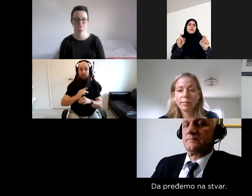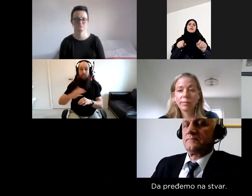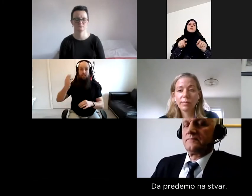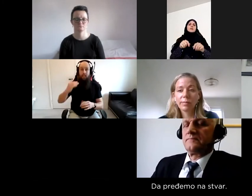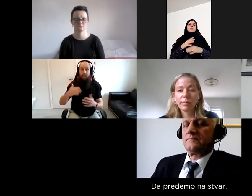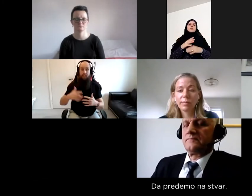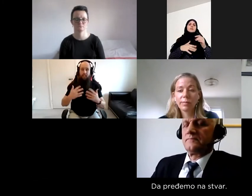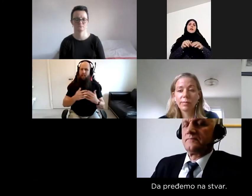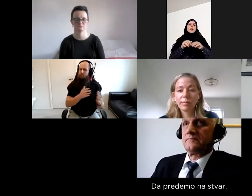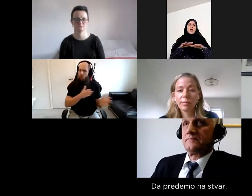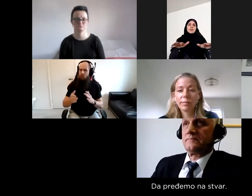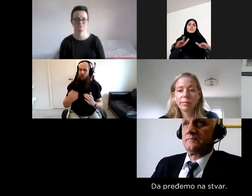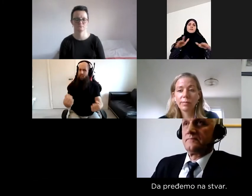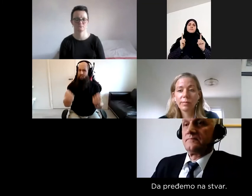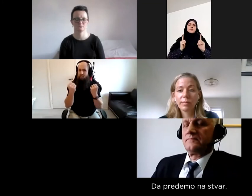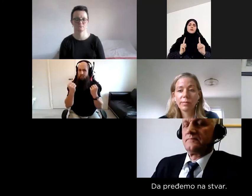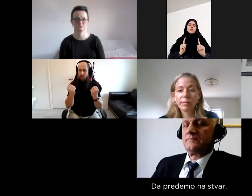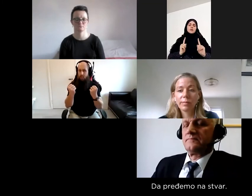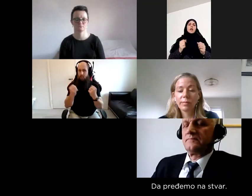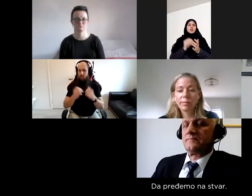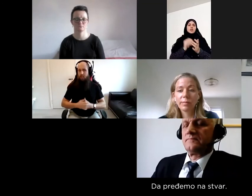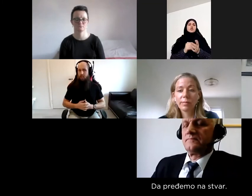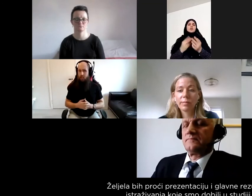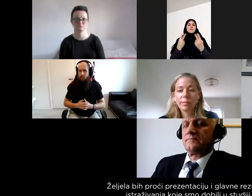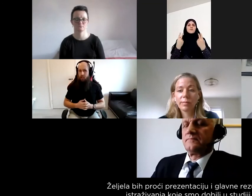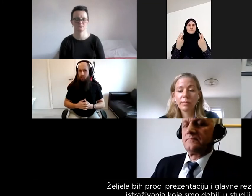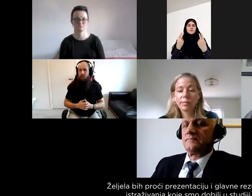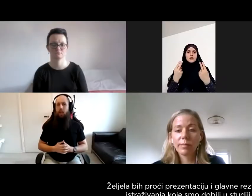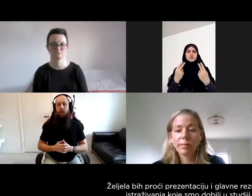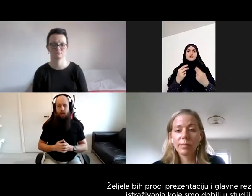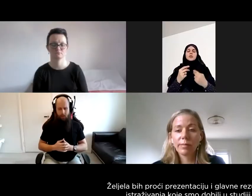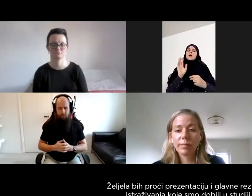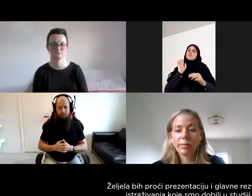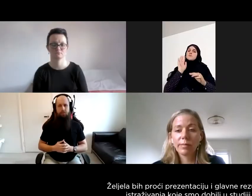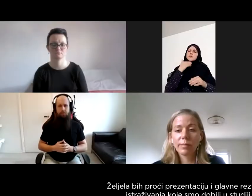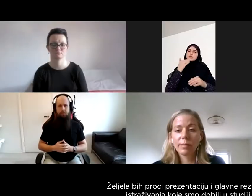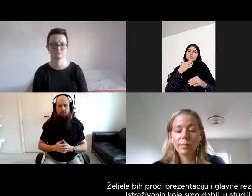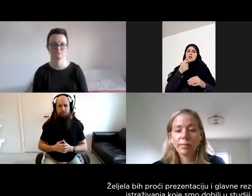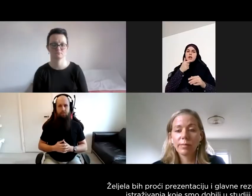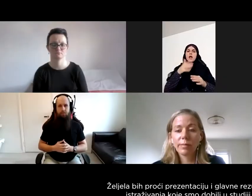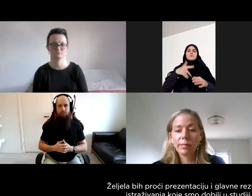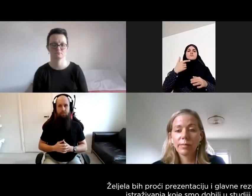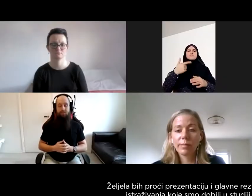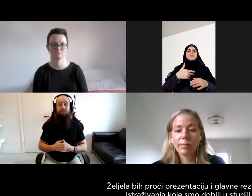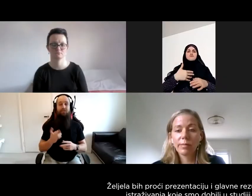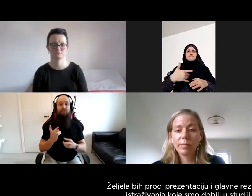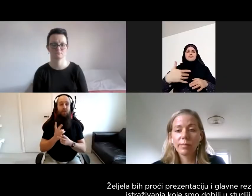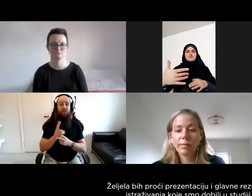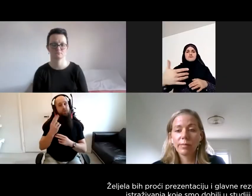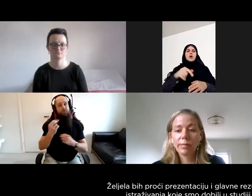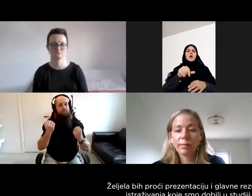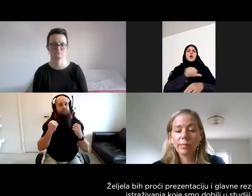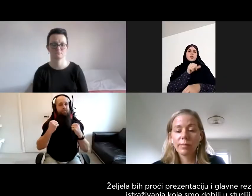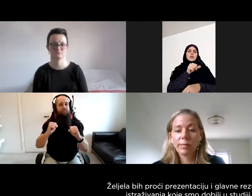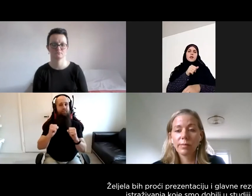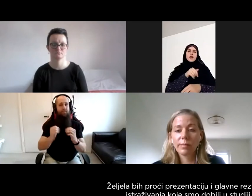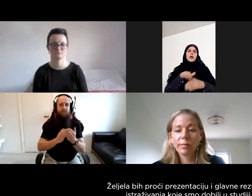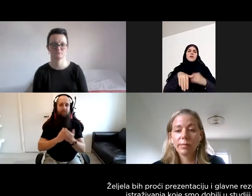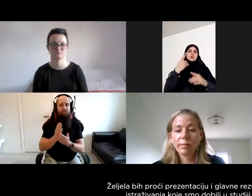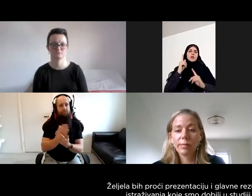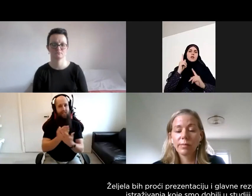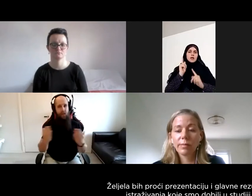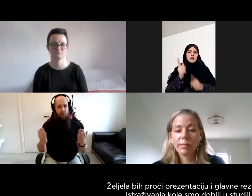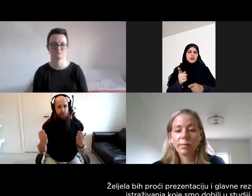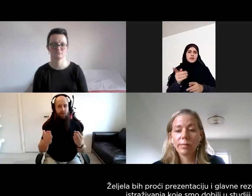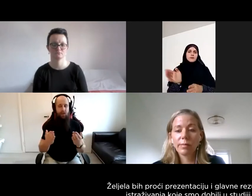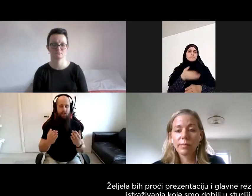So without further ado, I would like to go through the presentation and the main findings